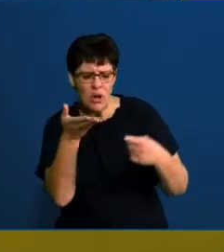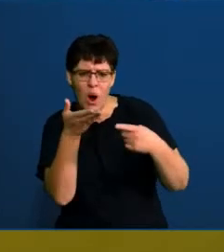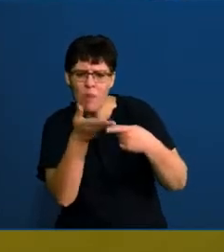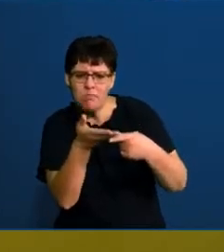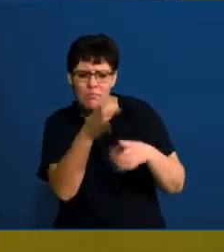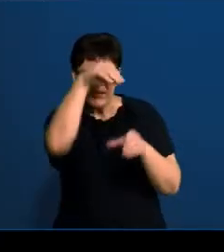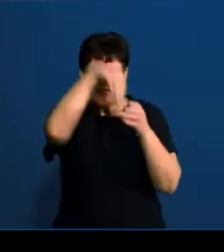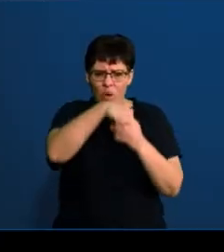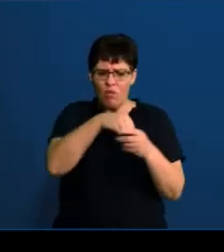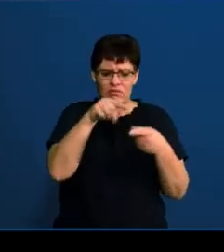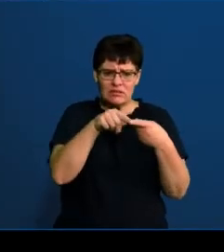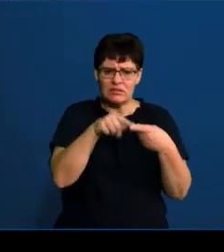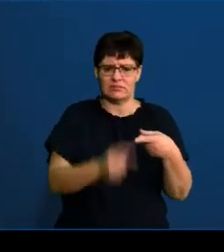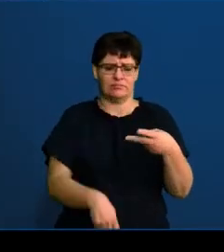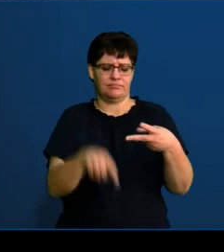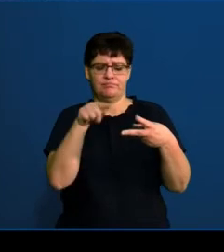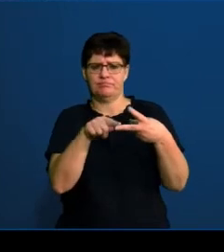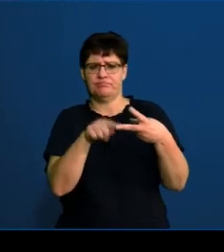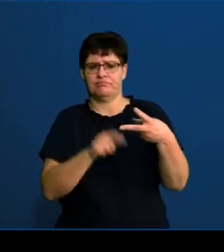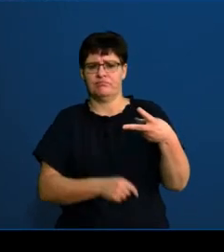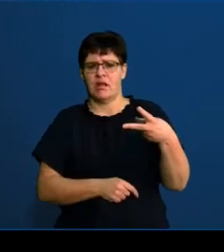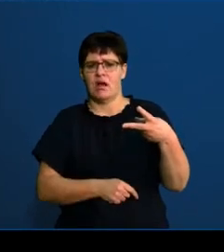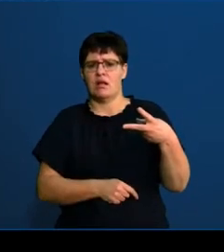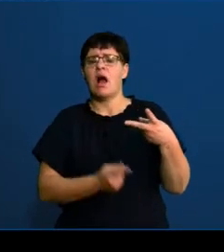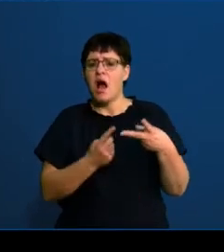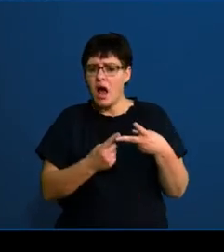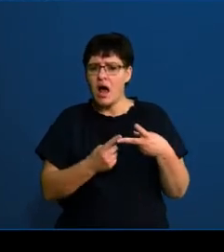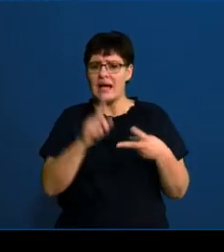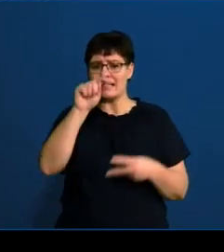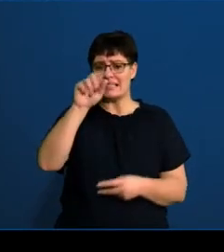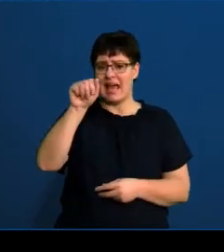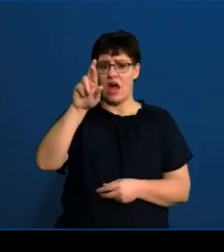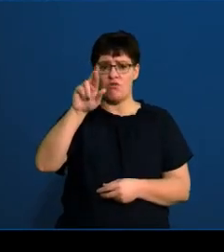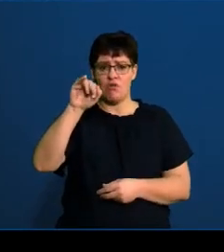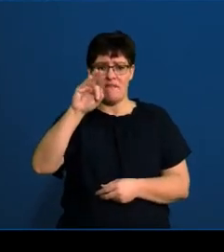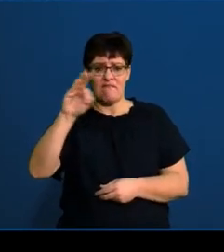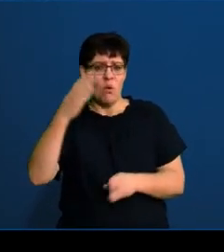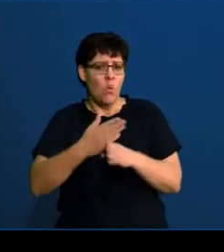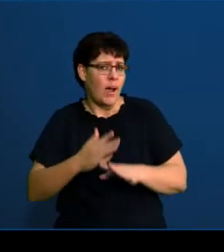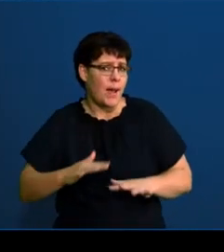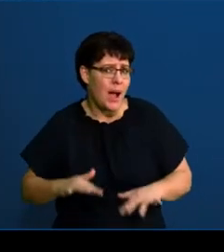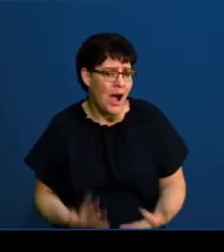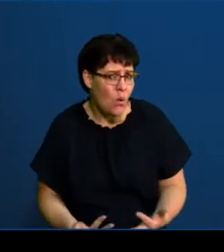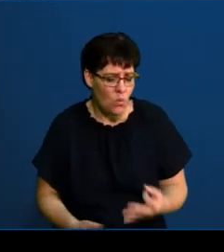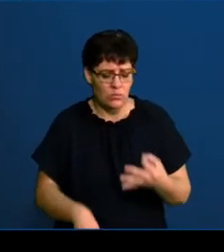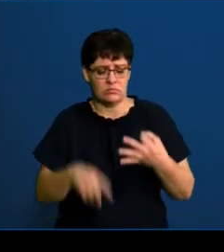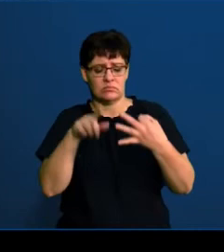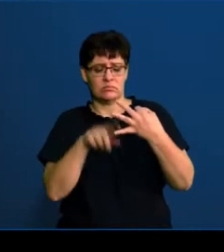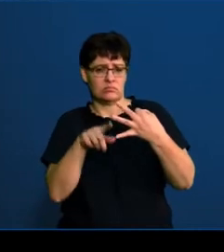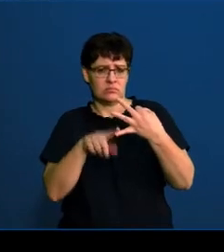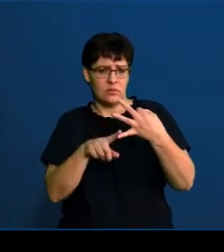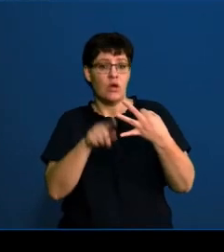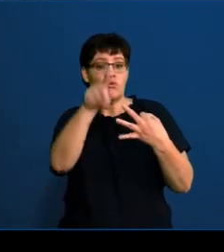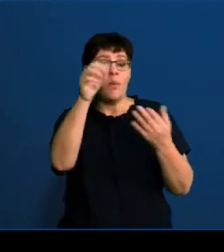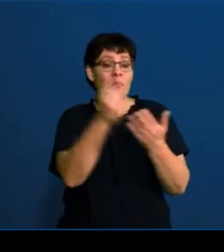within the account. We're going to try and understand how the tariff works, and we're going to remember